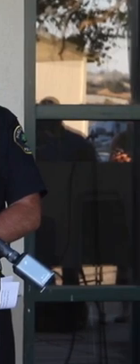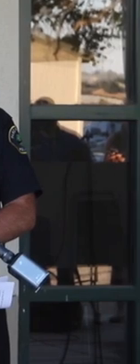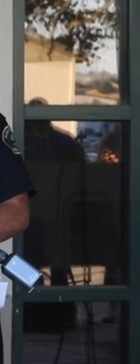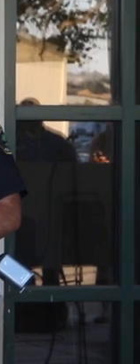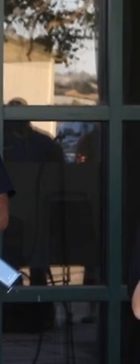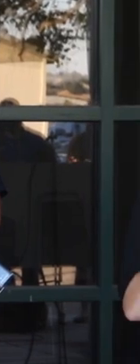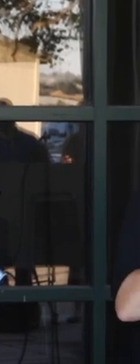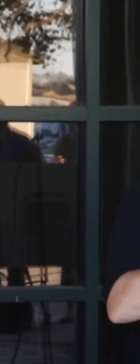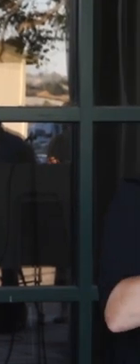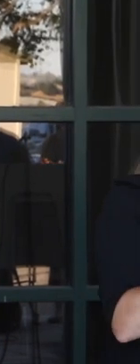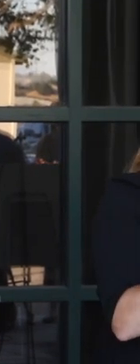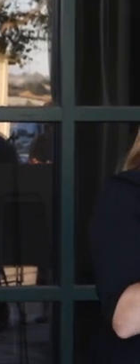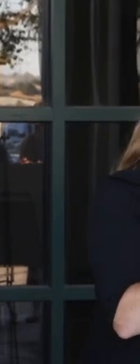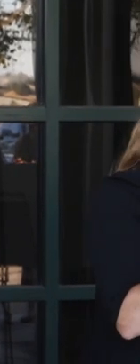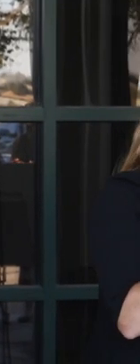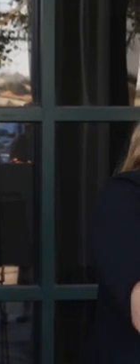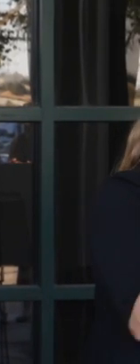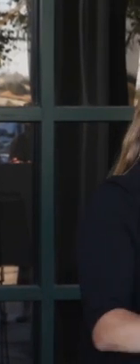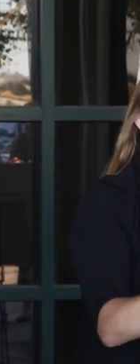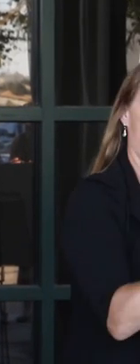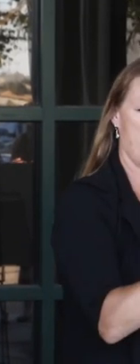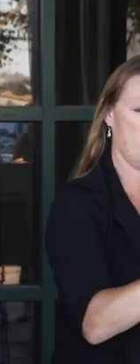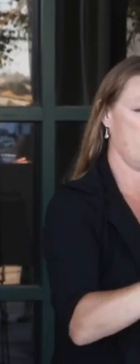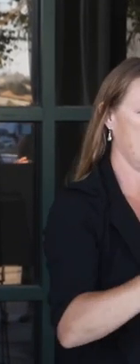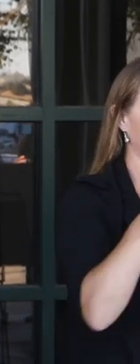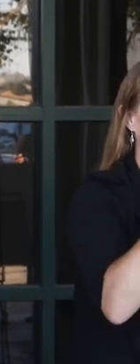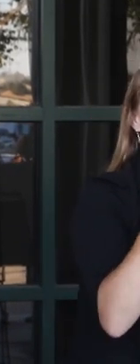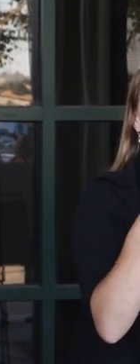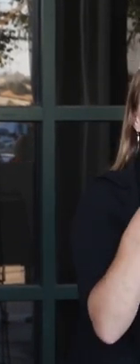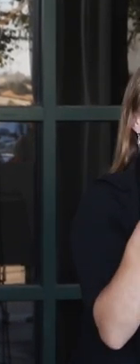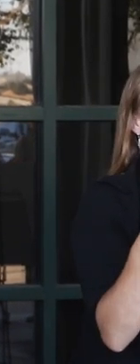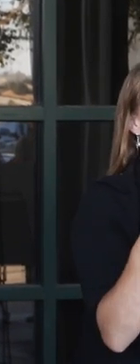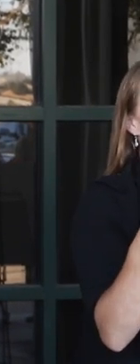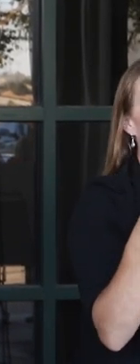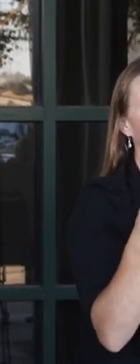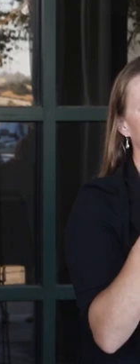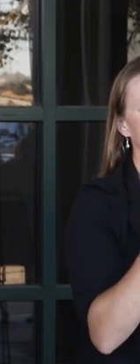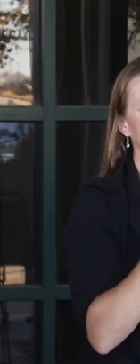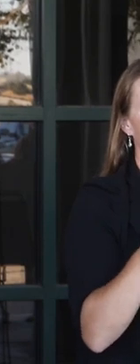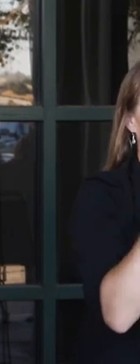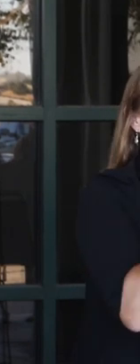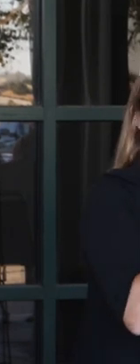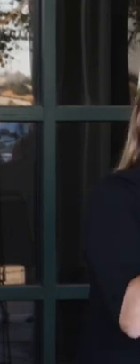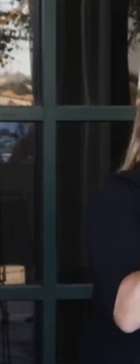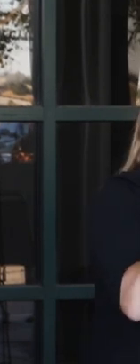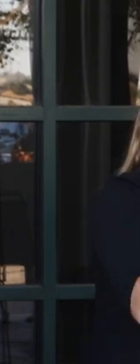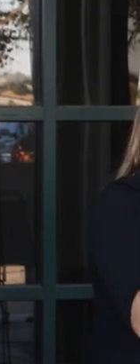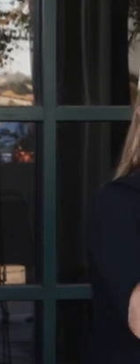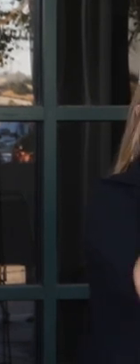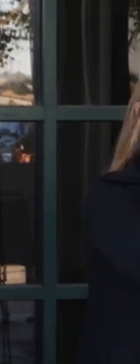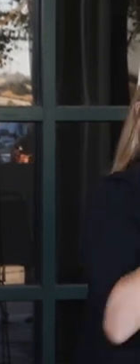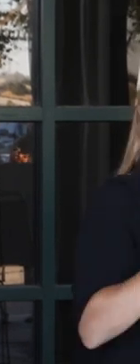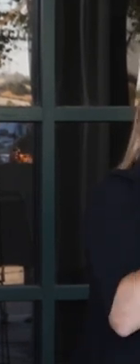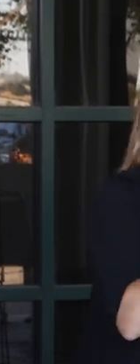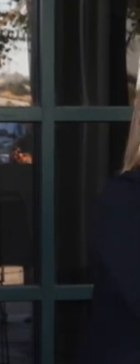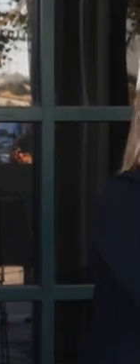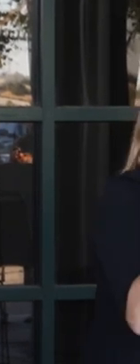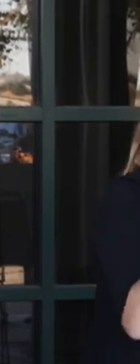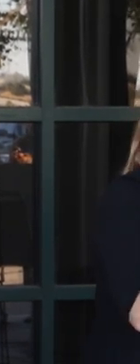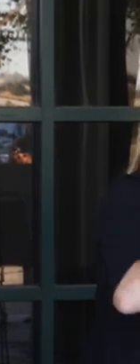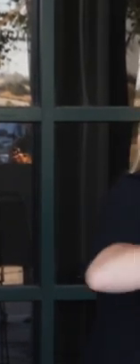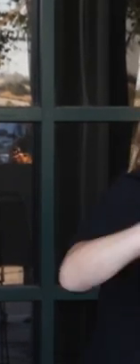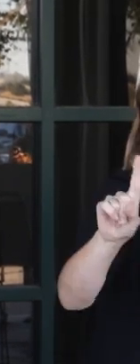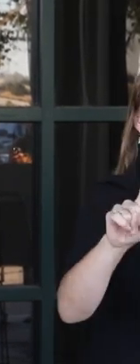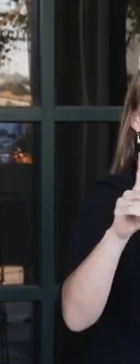the most critical part of the plan was that we did not want the suspect escaping into any of the neighborhoods in Paso Robles